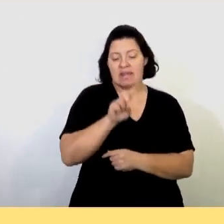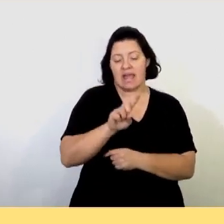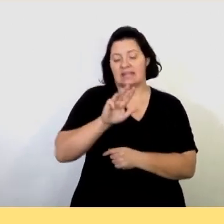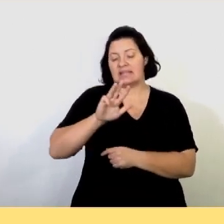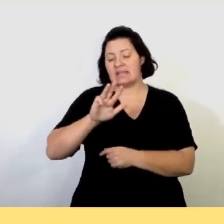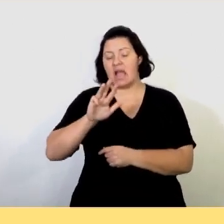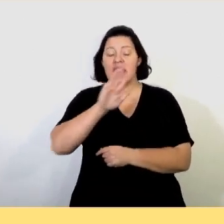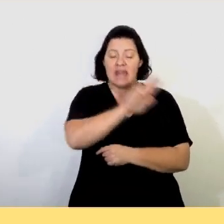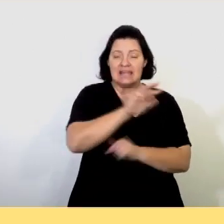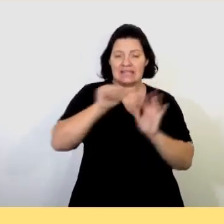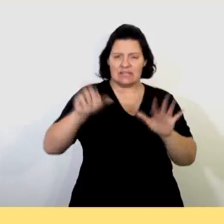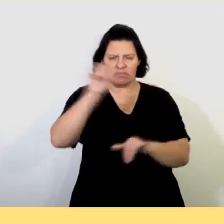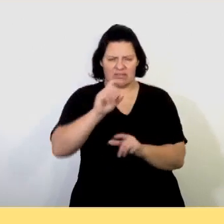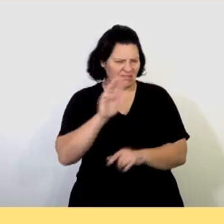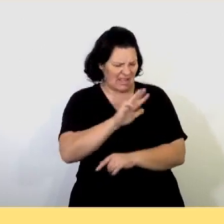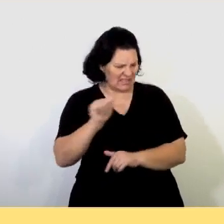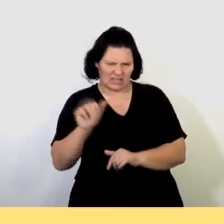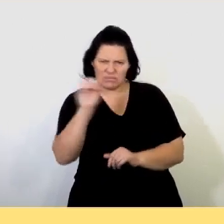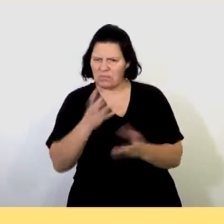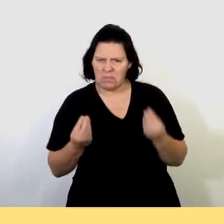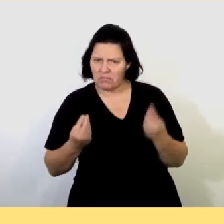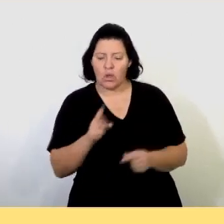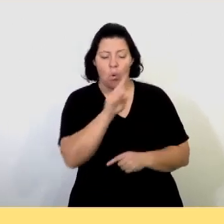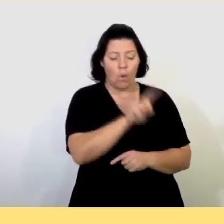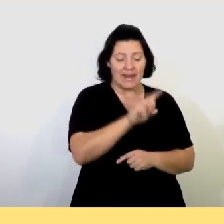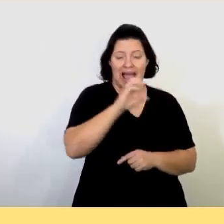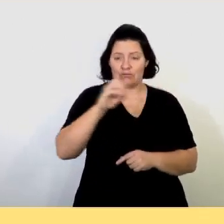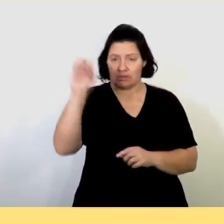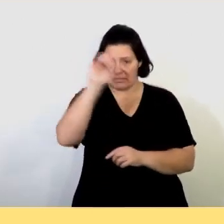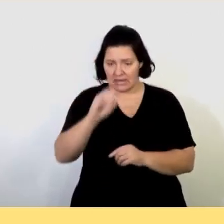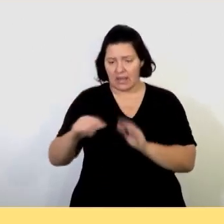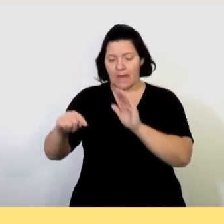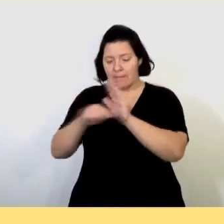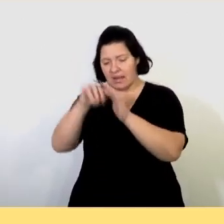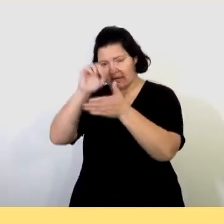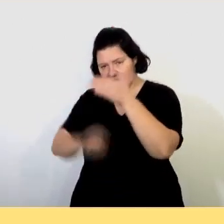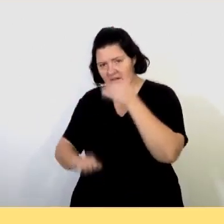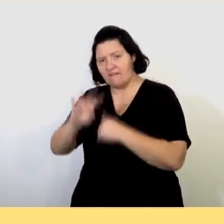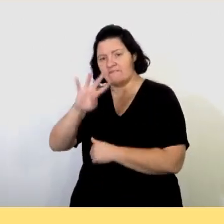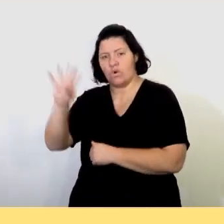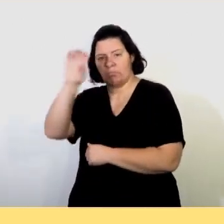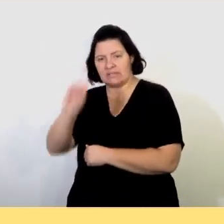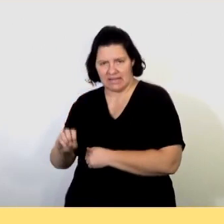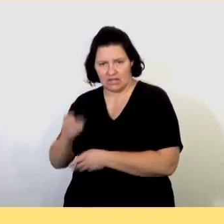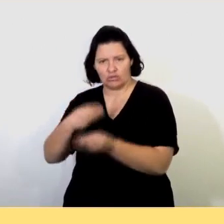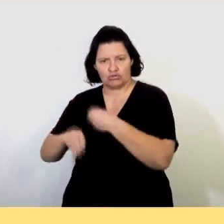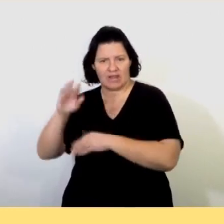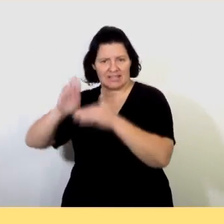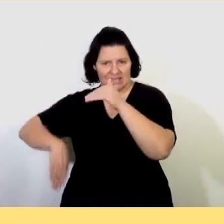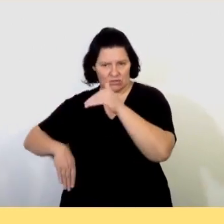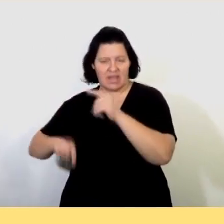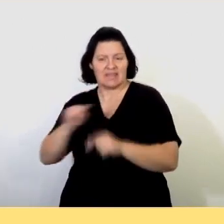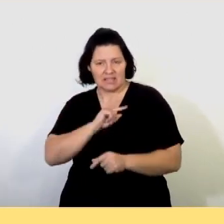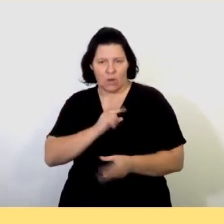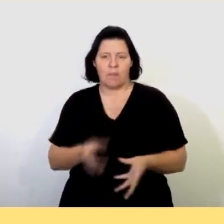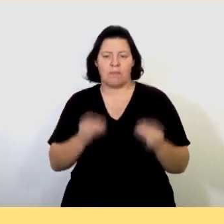the 96%. How do we get 96? It is 100 minus the 4% trade discount. That is how